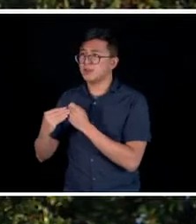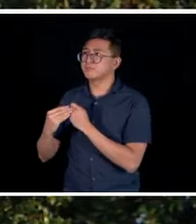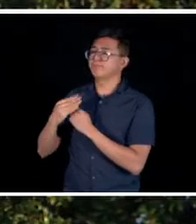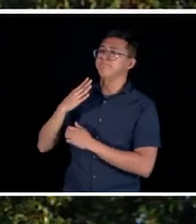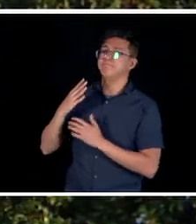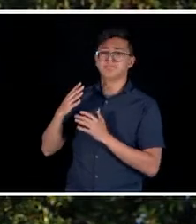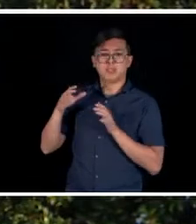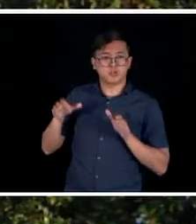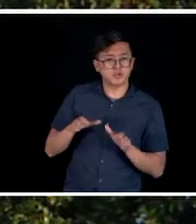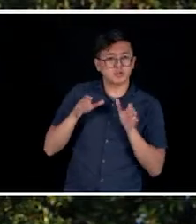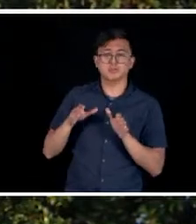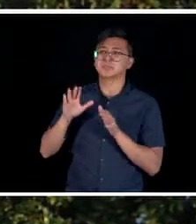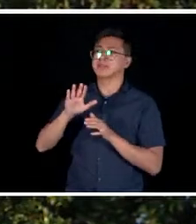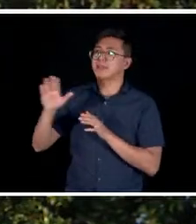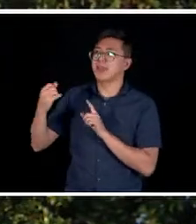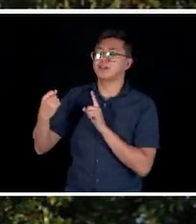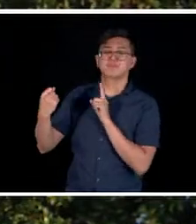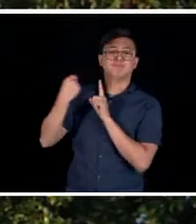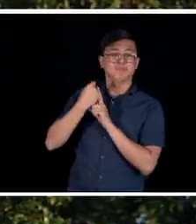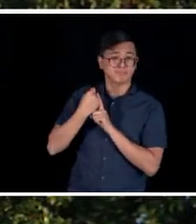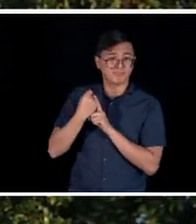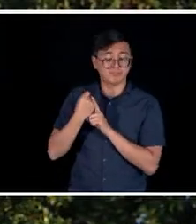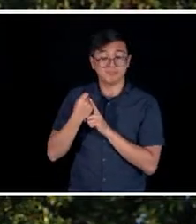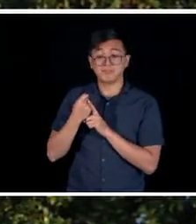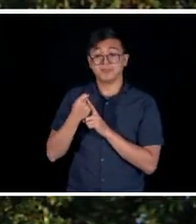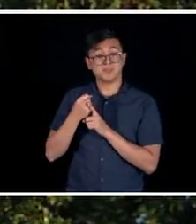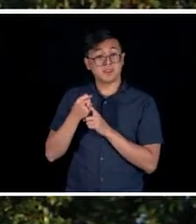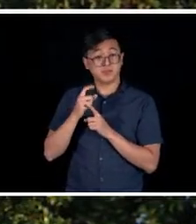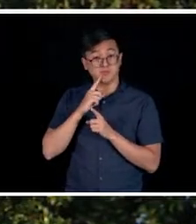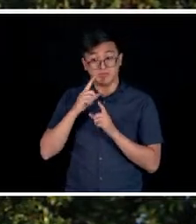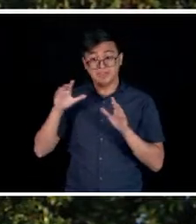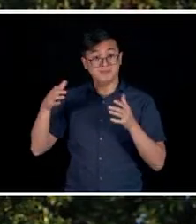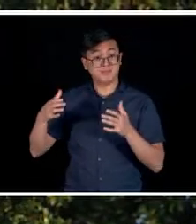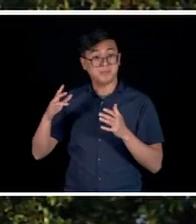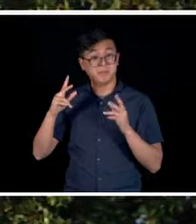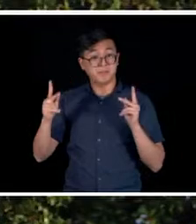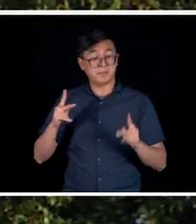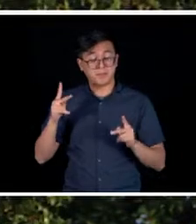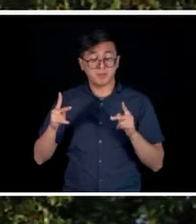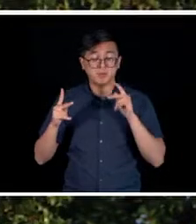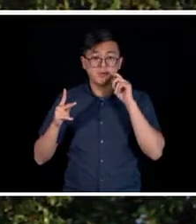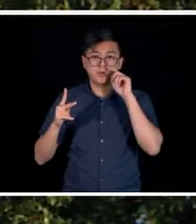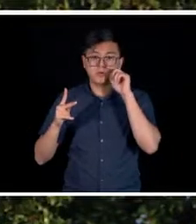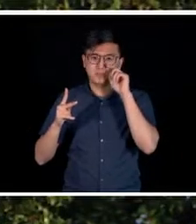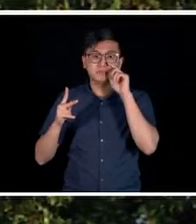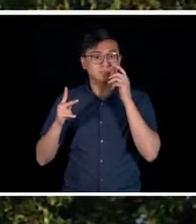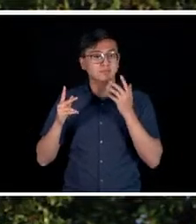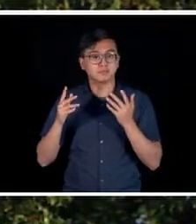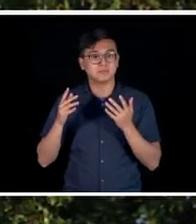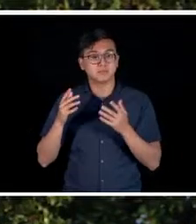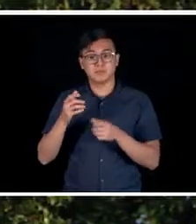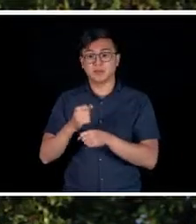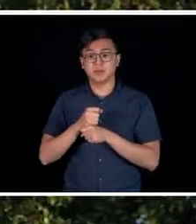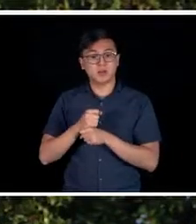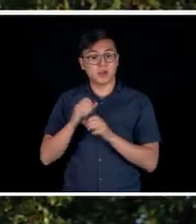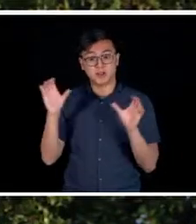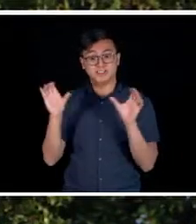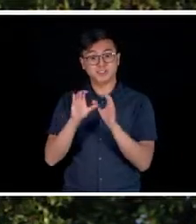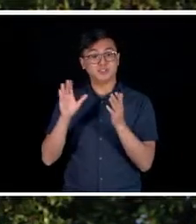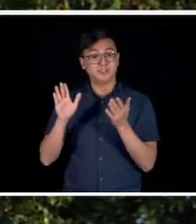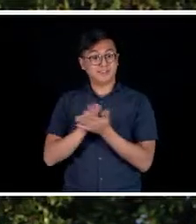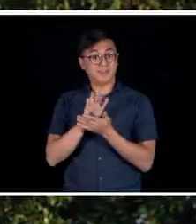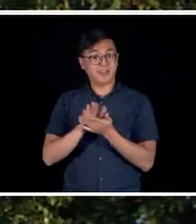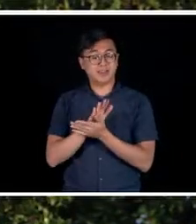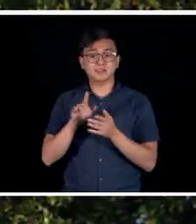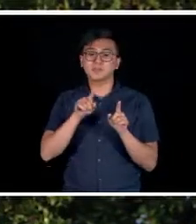and inspiration. These exceptional individuals have received certificates and lapel pins in